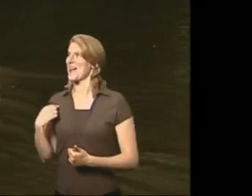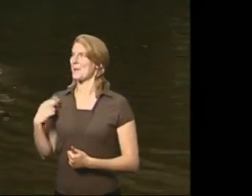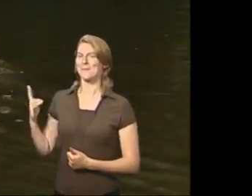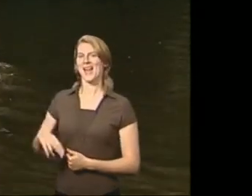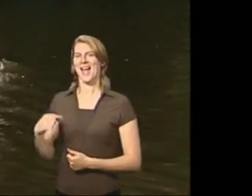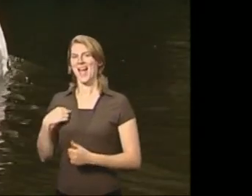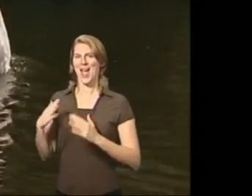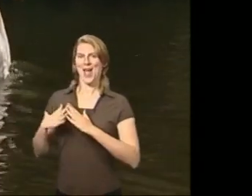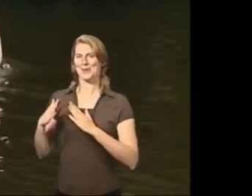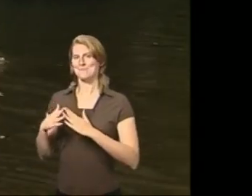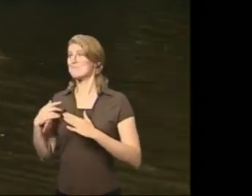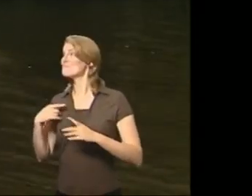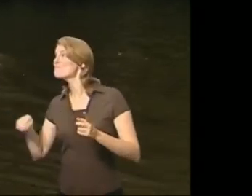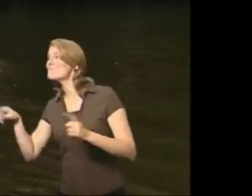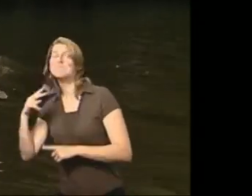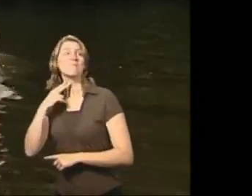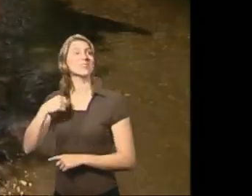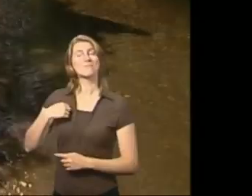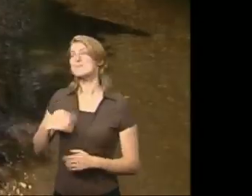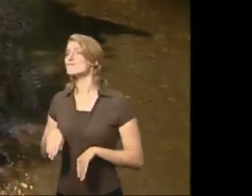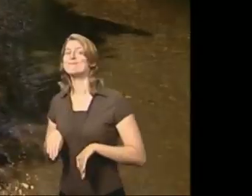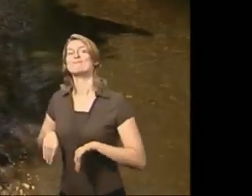Oh, I said, I'm back. I'm home. Anybody miss me?